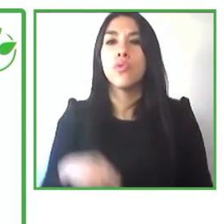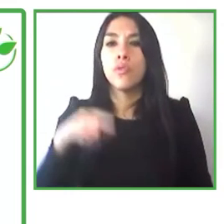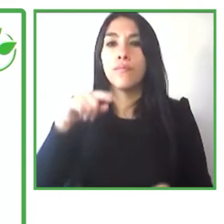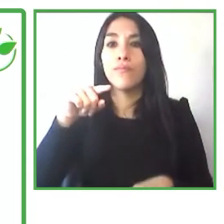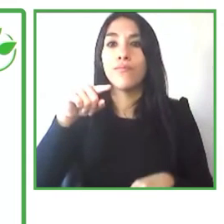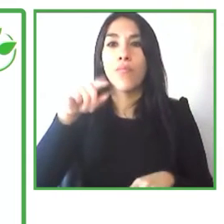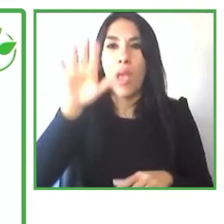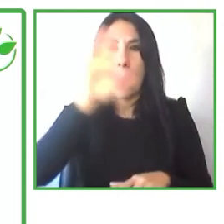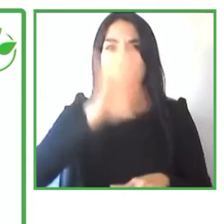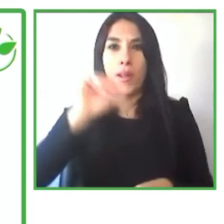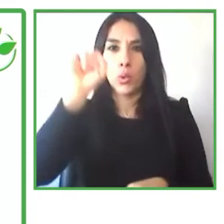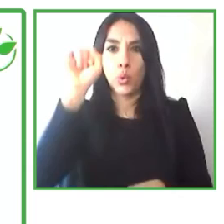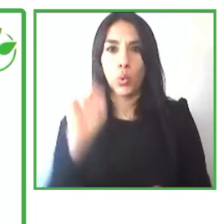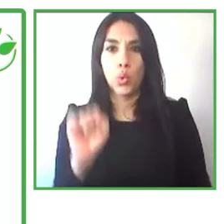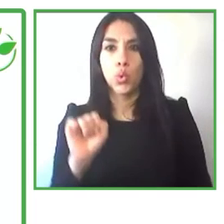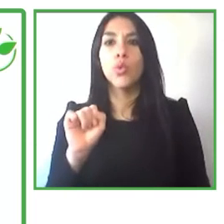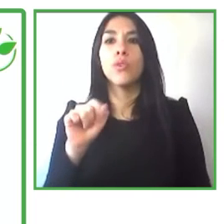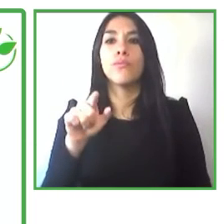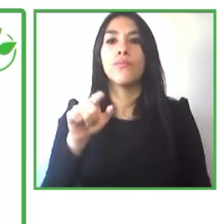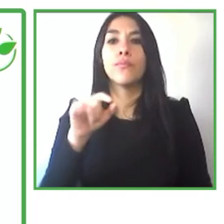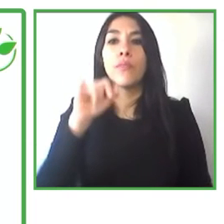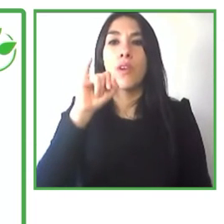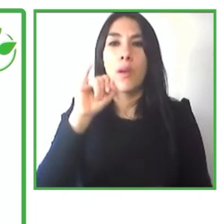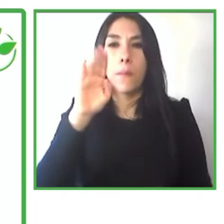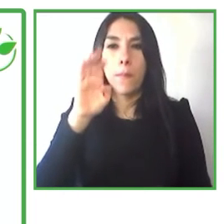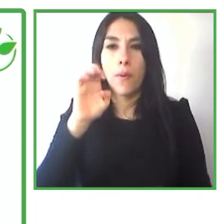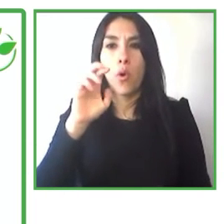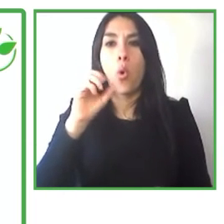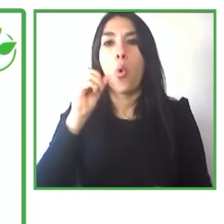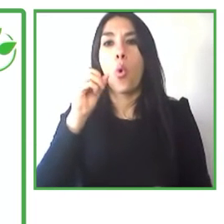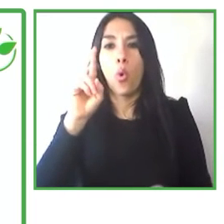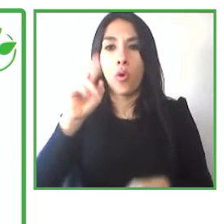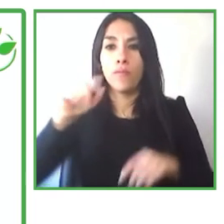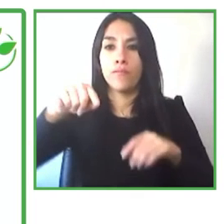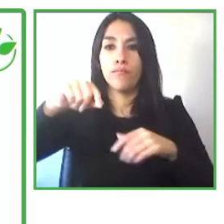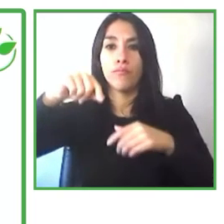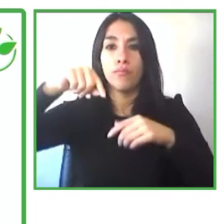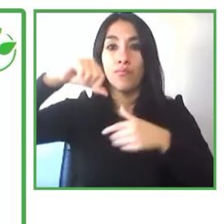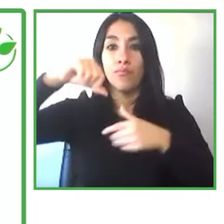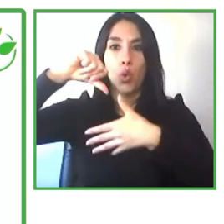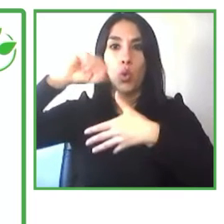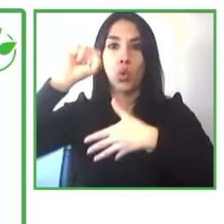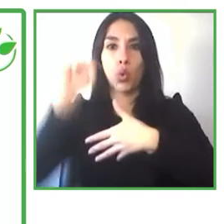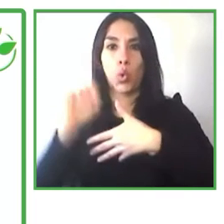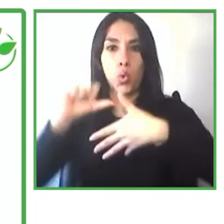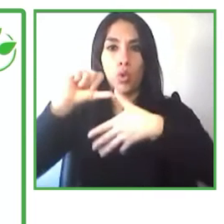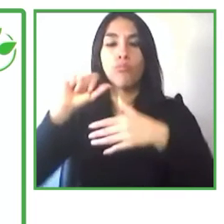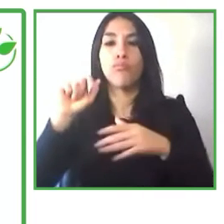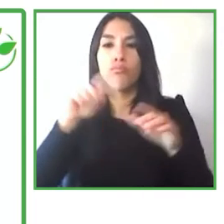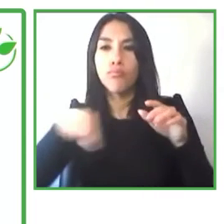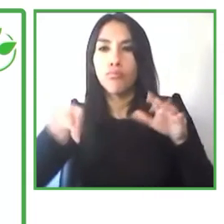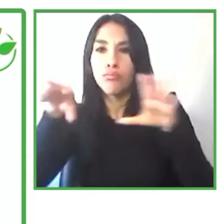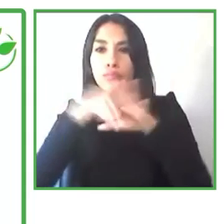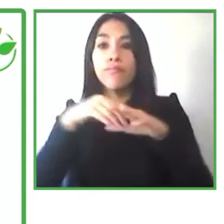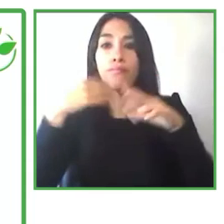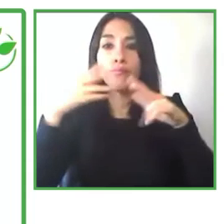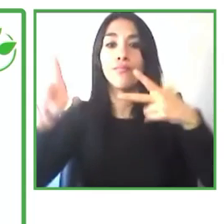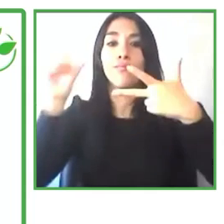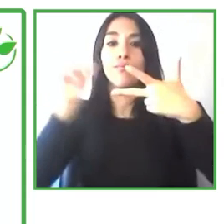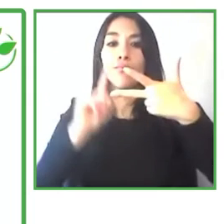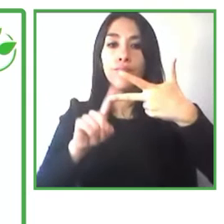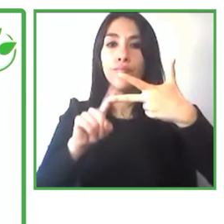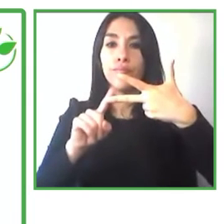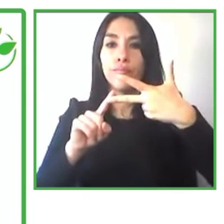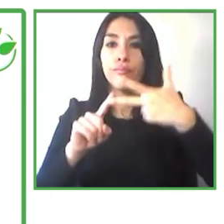national networks, we have 9 supporting non-business organizations as members in the Global Business and Disability Network, of